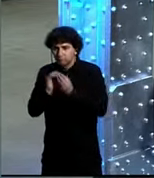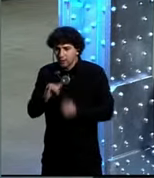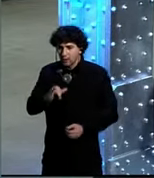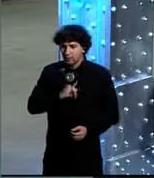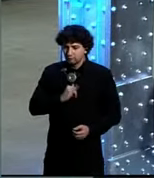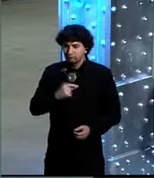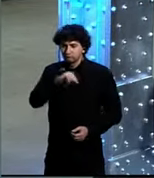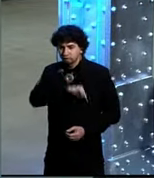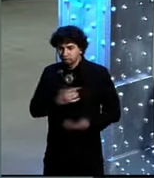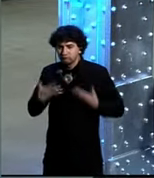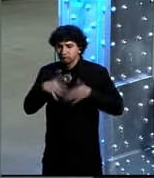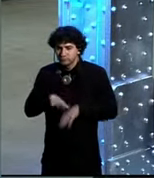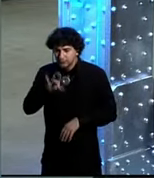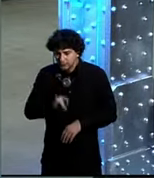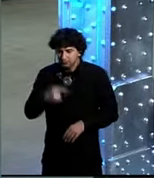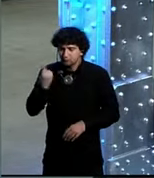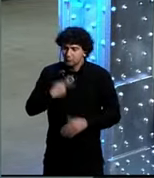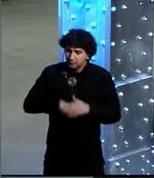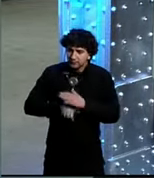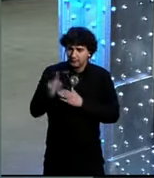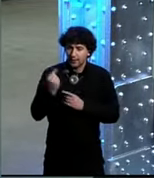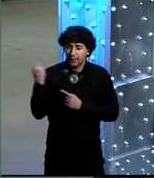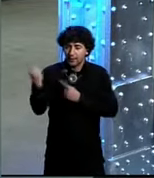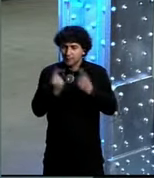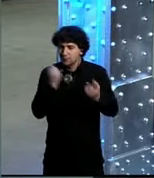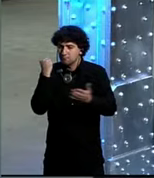work with brands or established television series and so on.